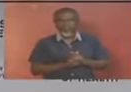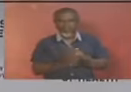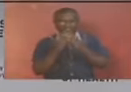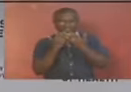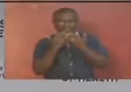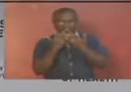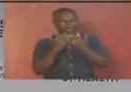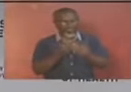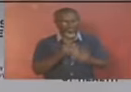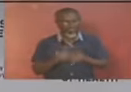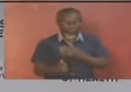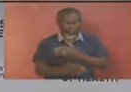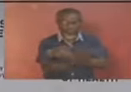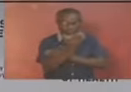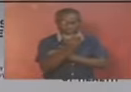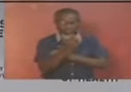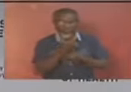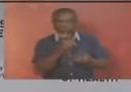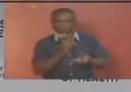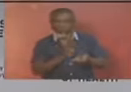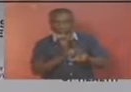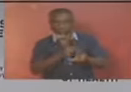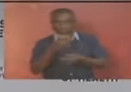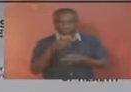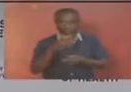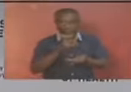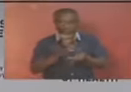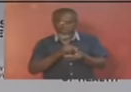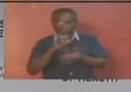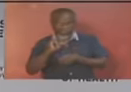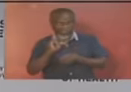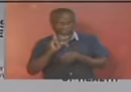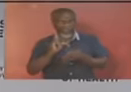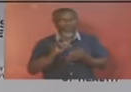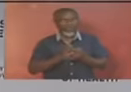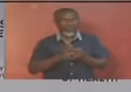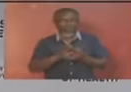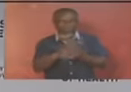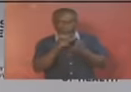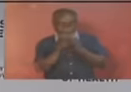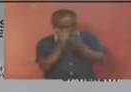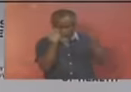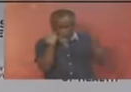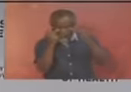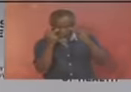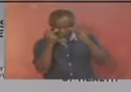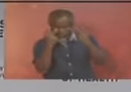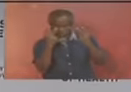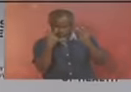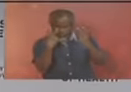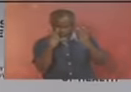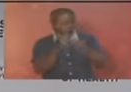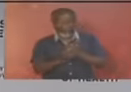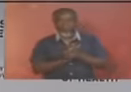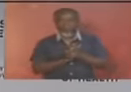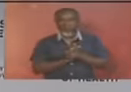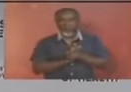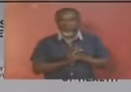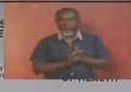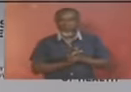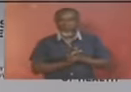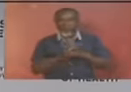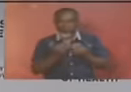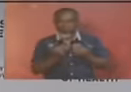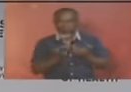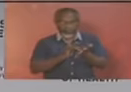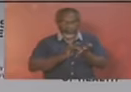Alcantara. Good morning to Dr. Hines, Dr. Indar, members of the media, members of the viewing and listening public. So I'll begin with the clinical update.